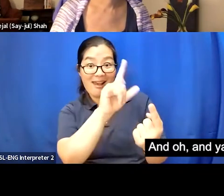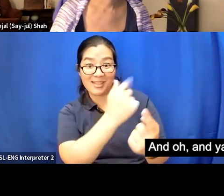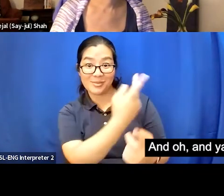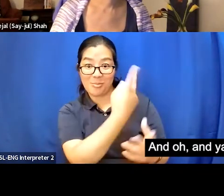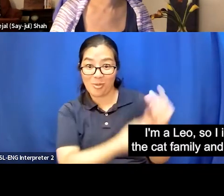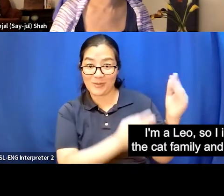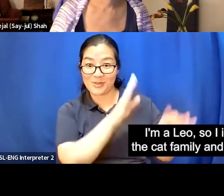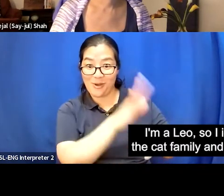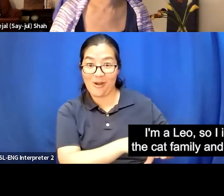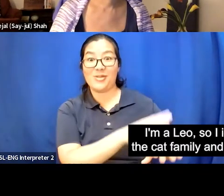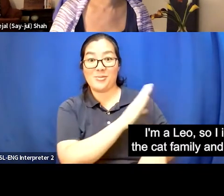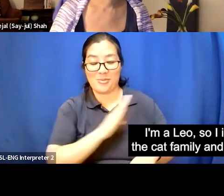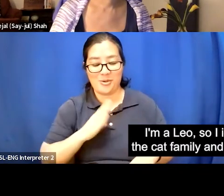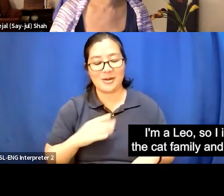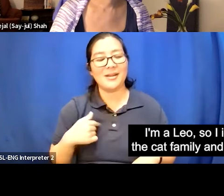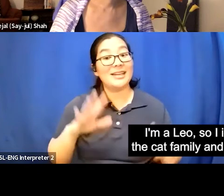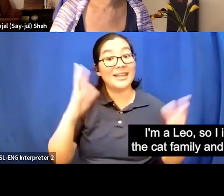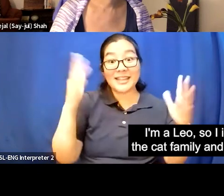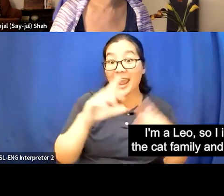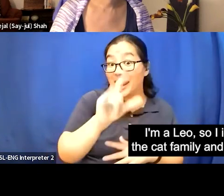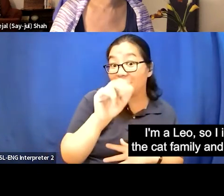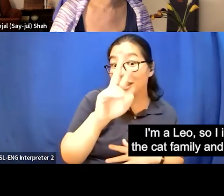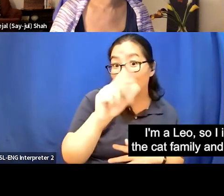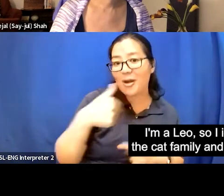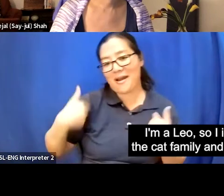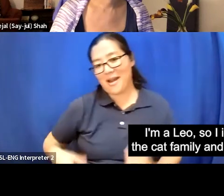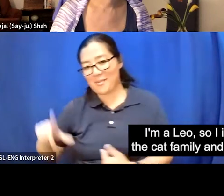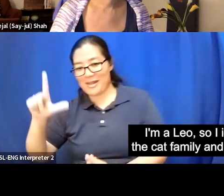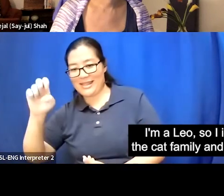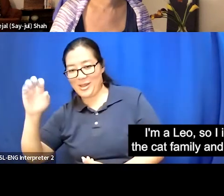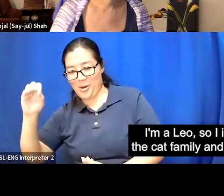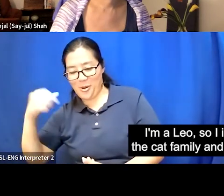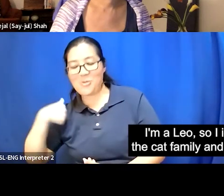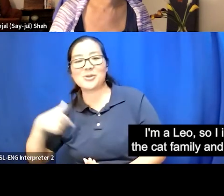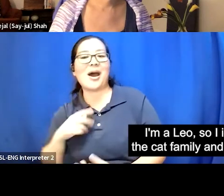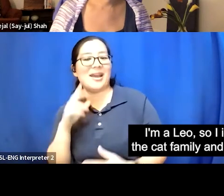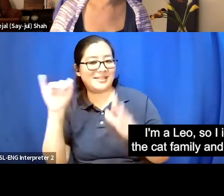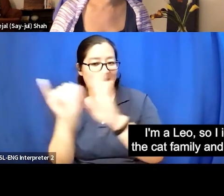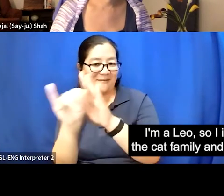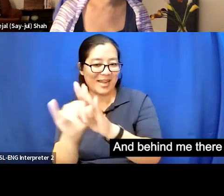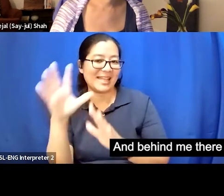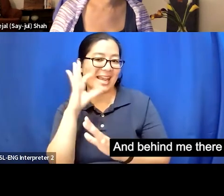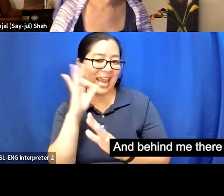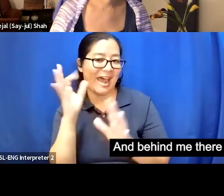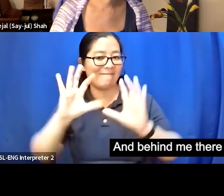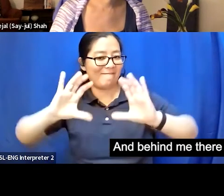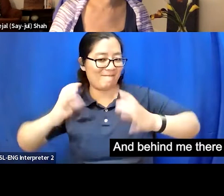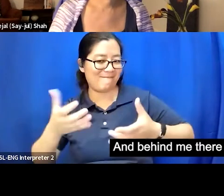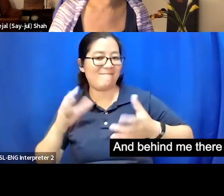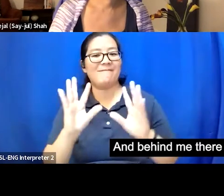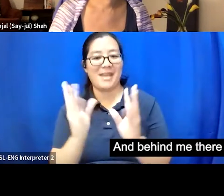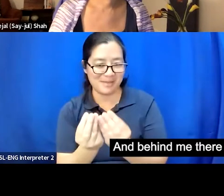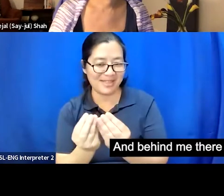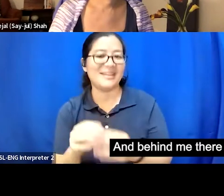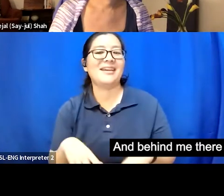Yay Libra season. I'm a Leo, so I identify as part of the cat family and the cat menagerie.